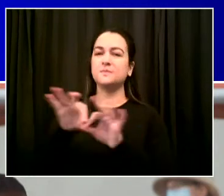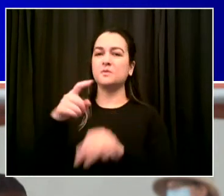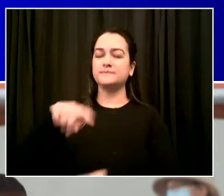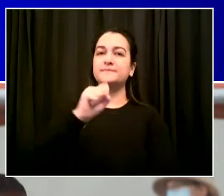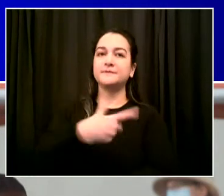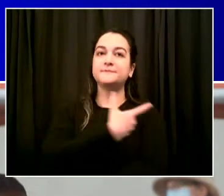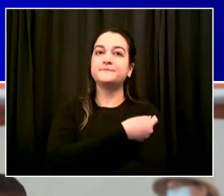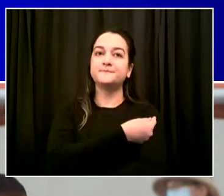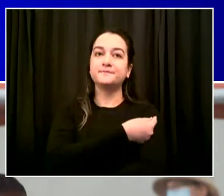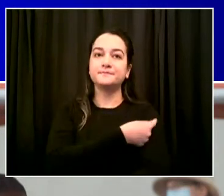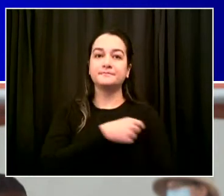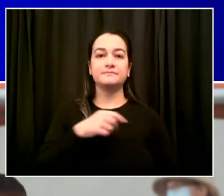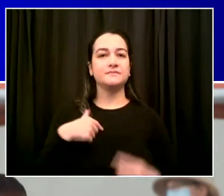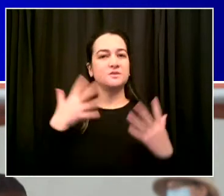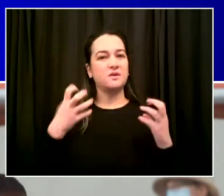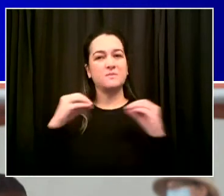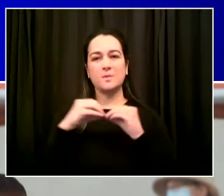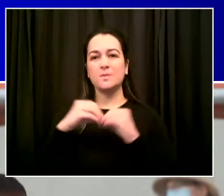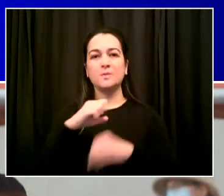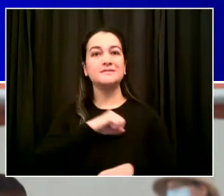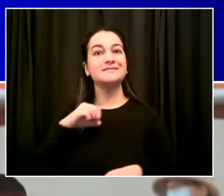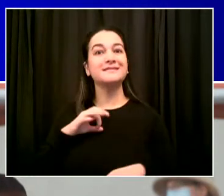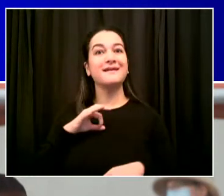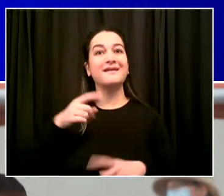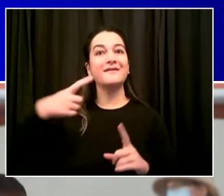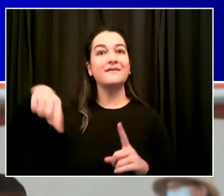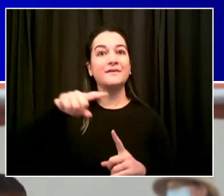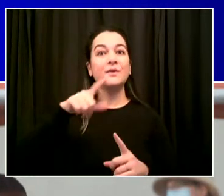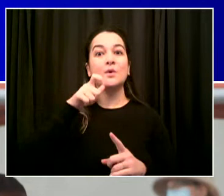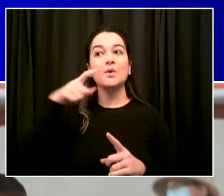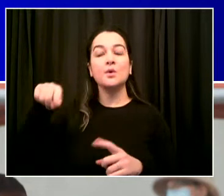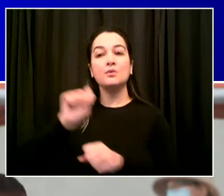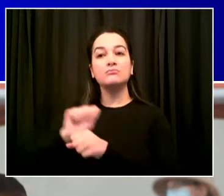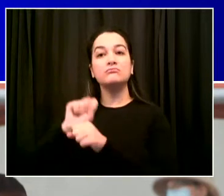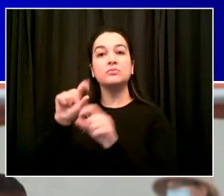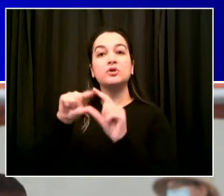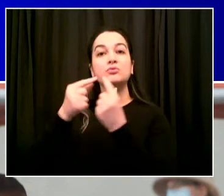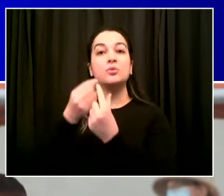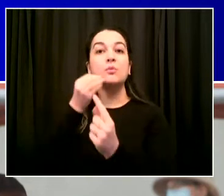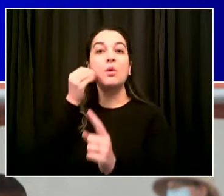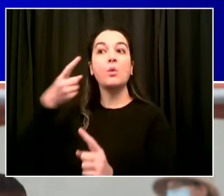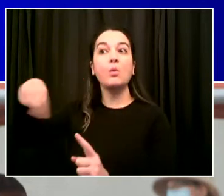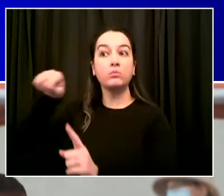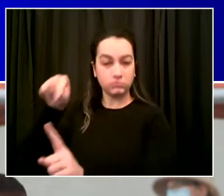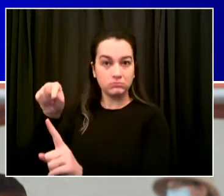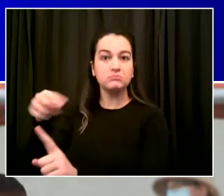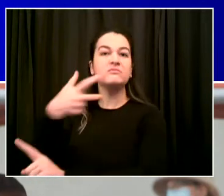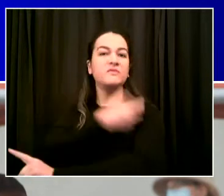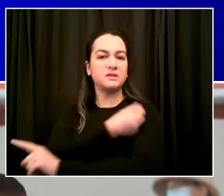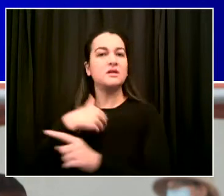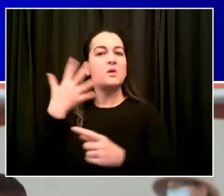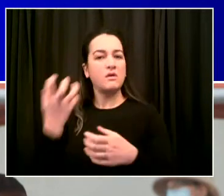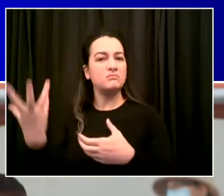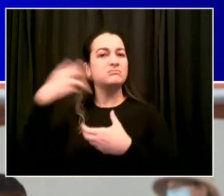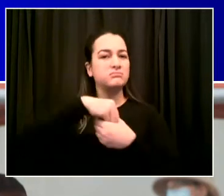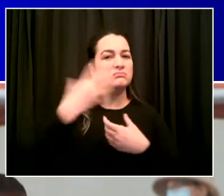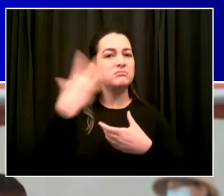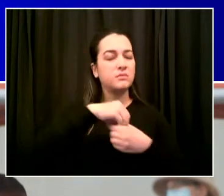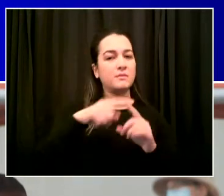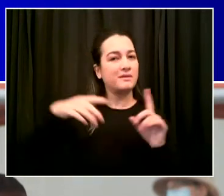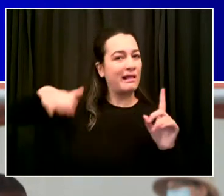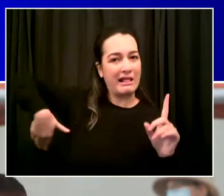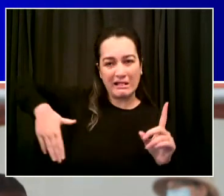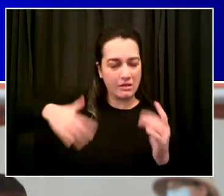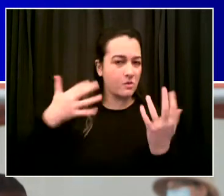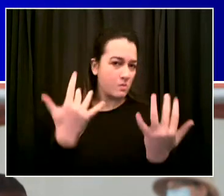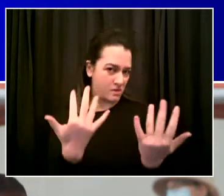to reach more people. These are all New Yorkers who deserve the right to be vaccinated. Now, the real freedom to